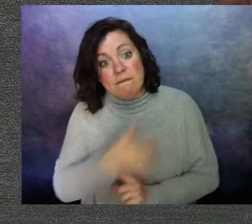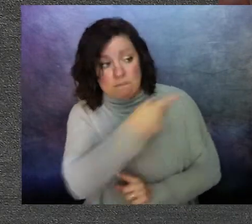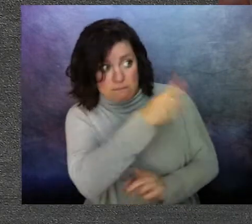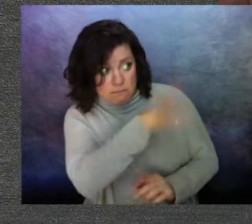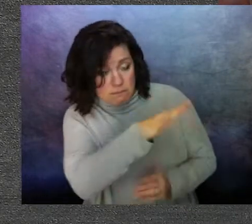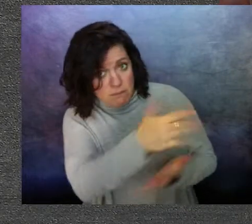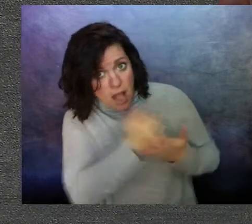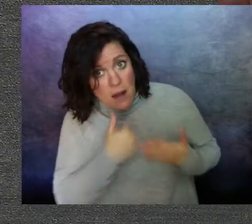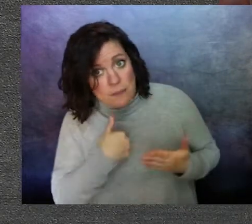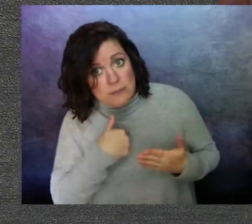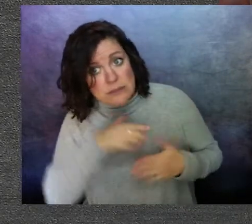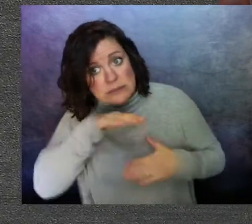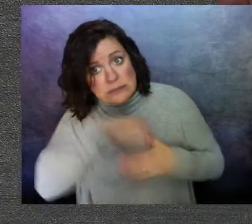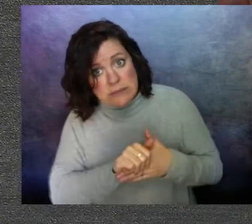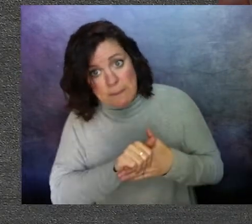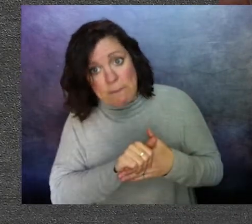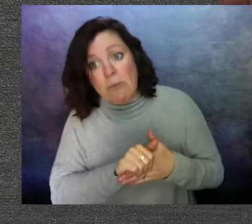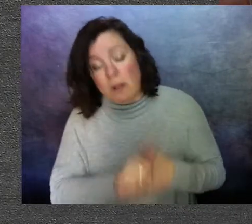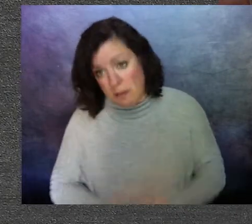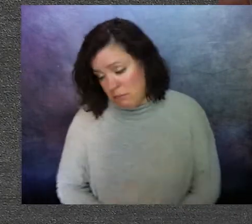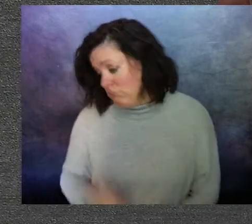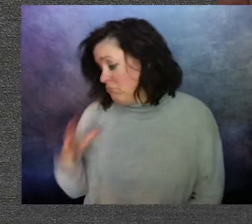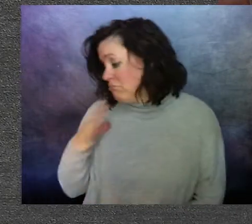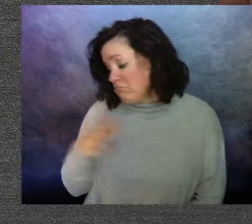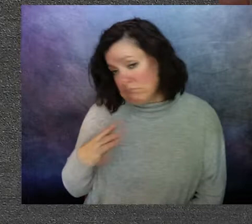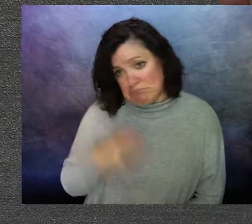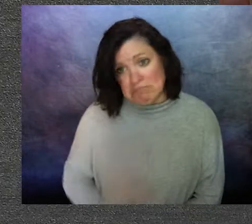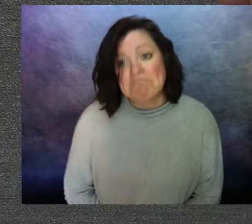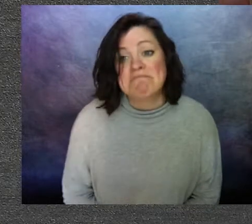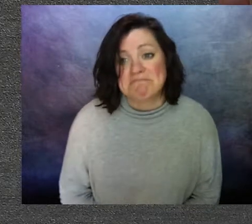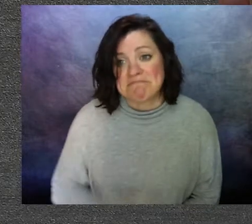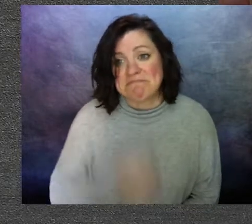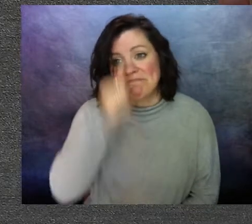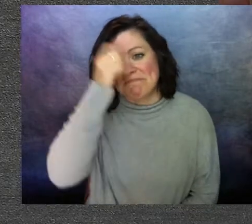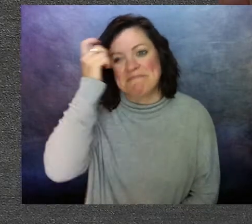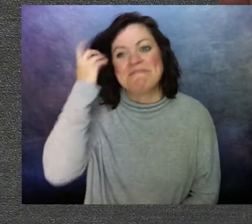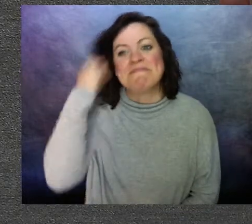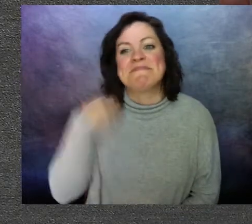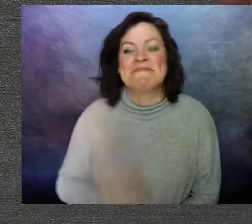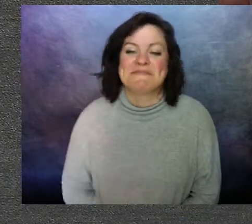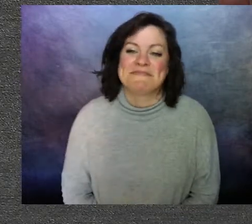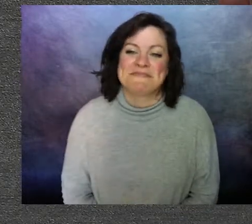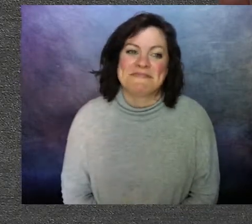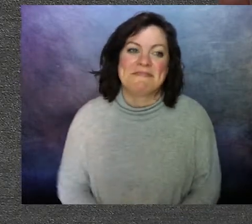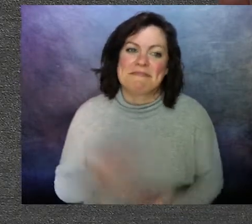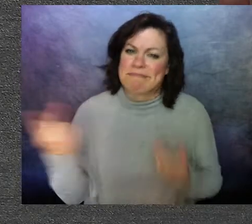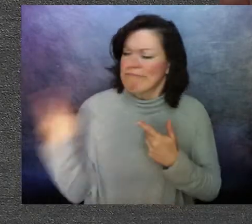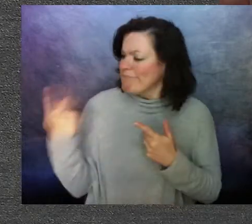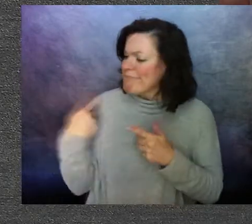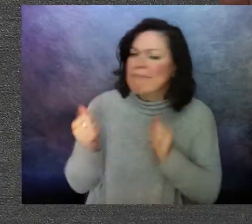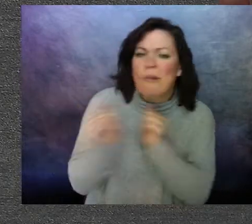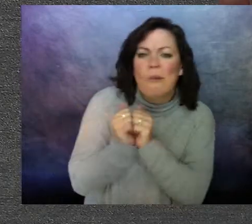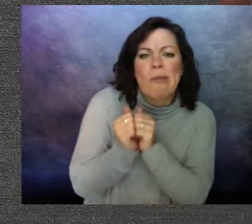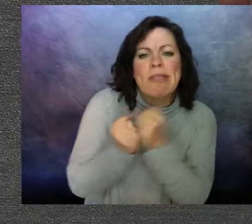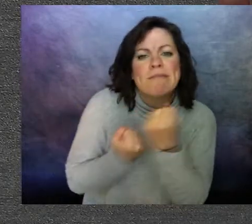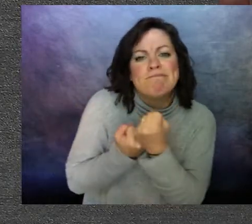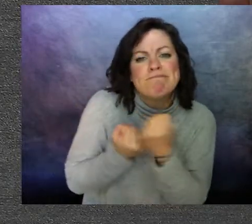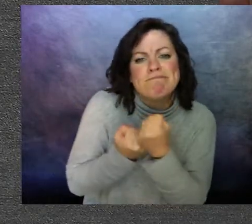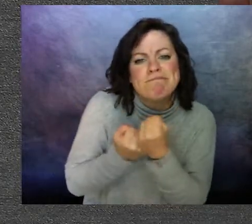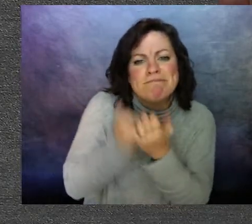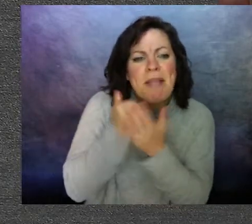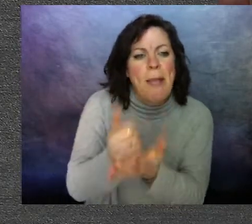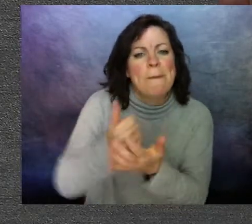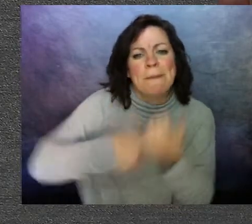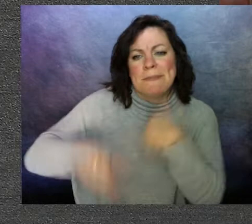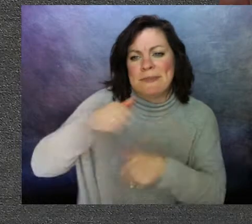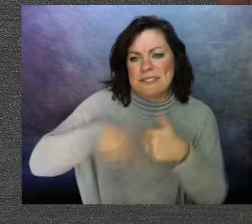stapler? Probably. That's okay. That's what's nice about doing crafts with somebody else, right? You can help each other. I'm